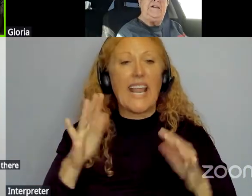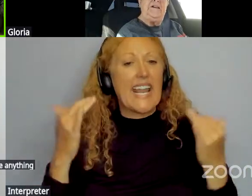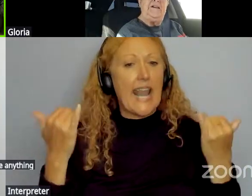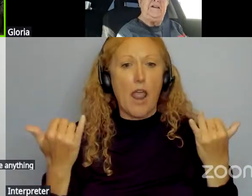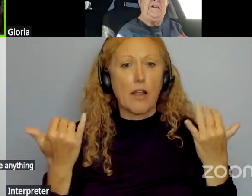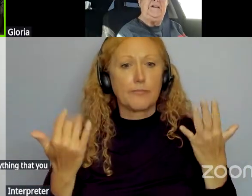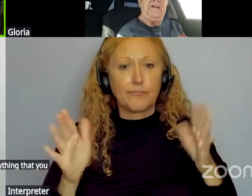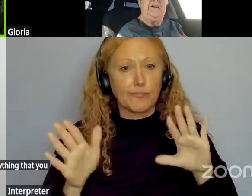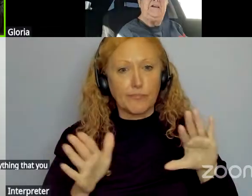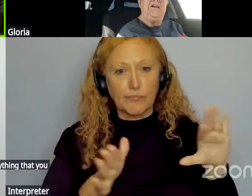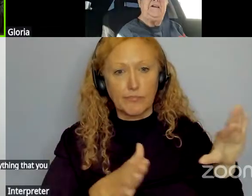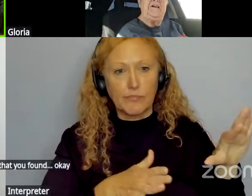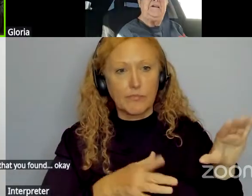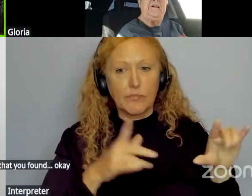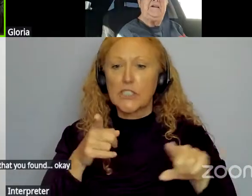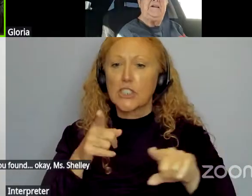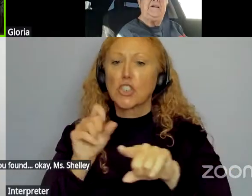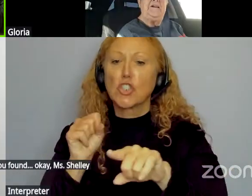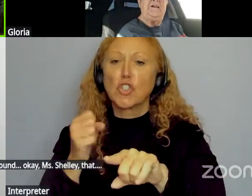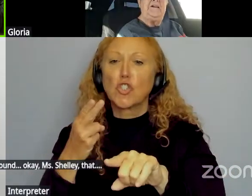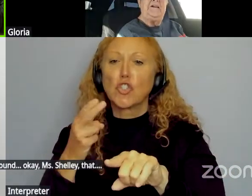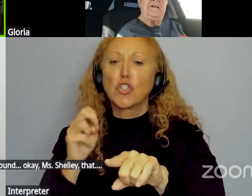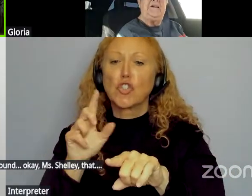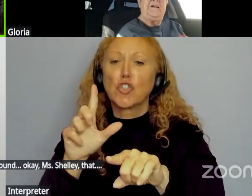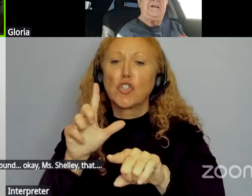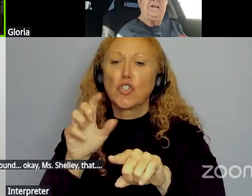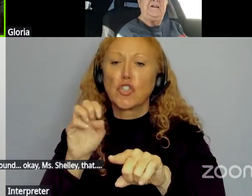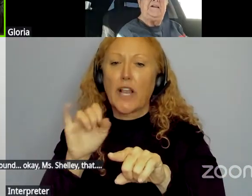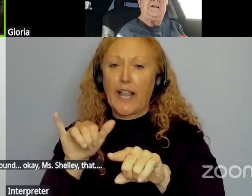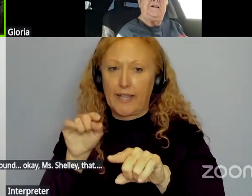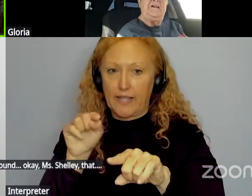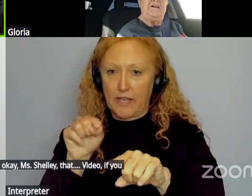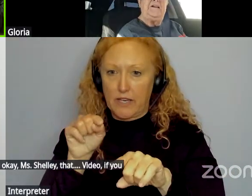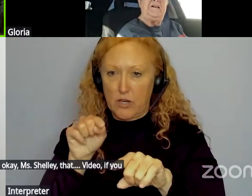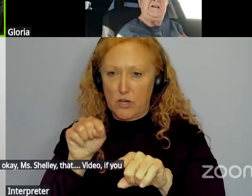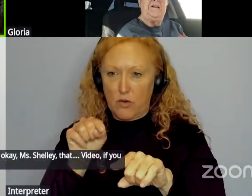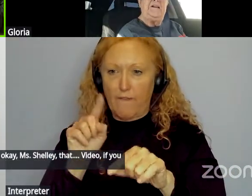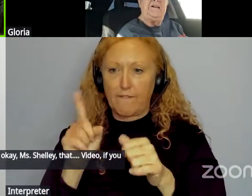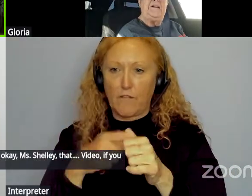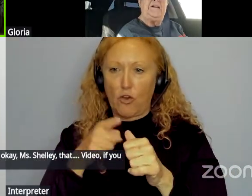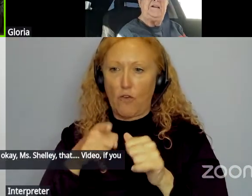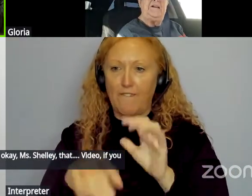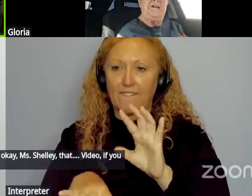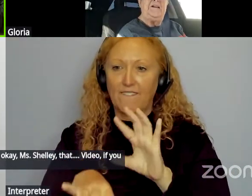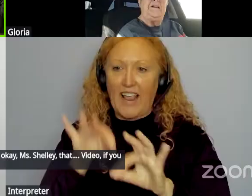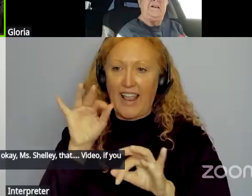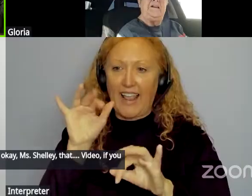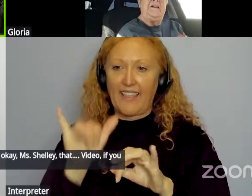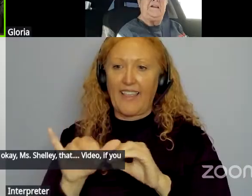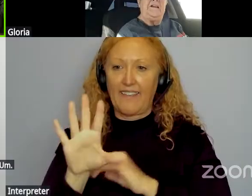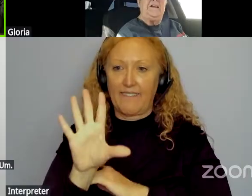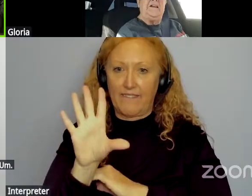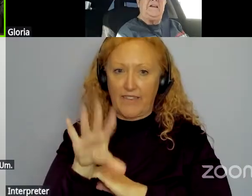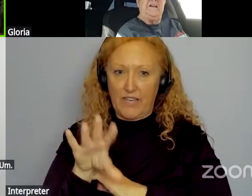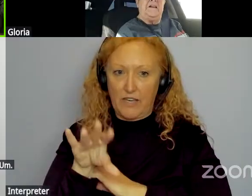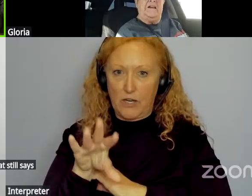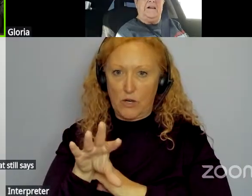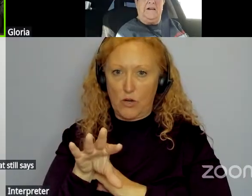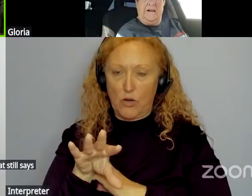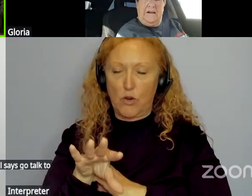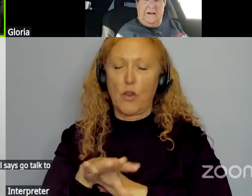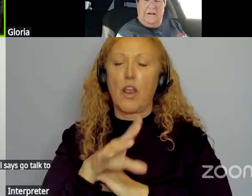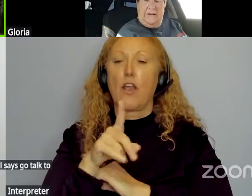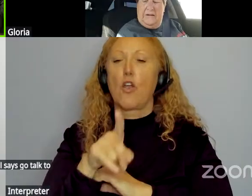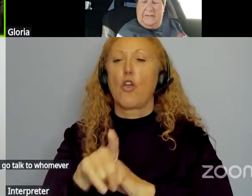you found? Okay, Miss Shelley, that video, if you can figure out which video that is, that still says go talk to